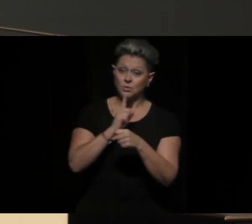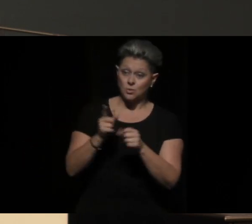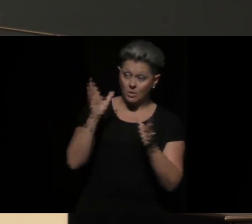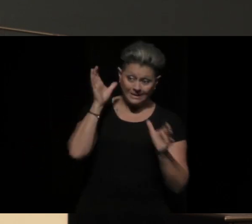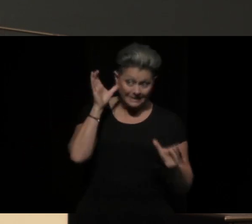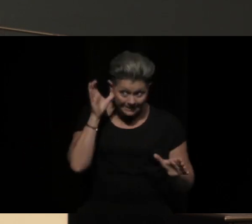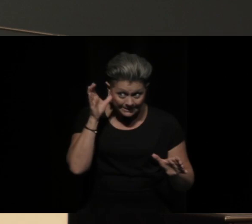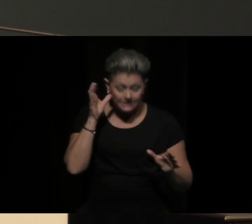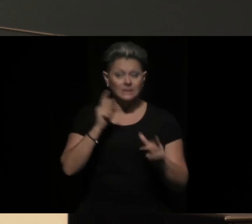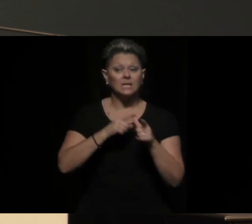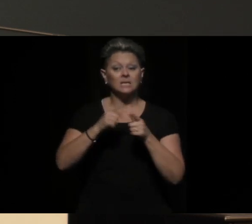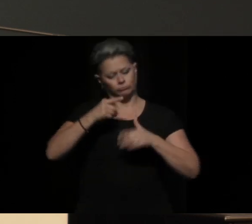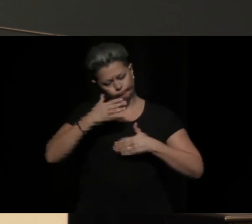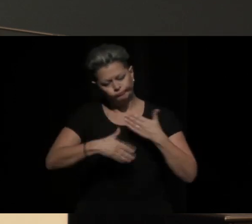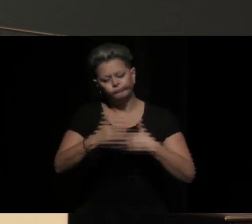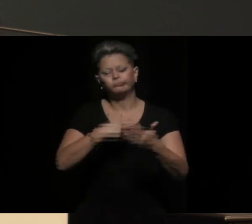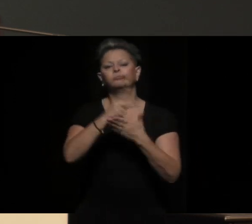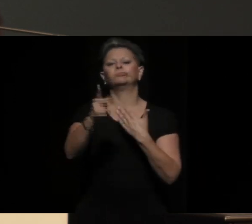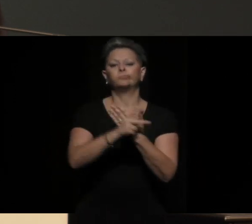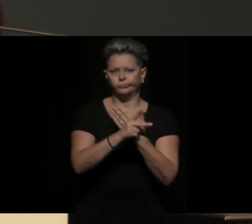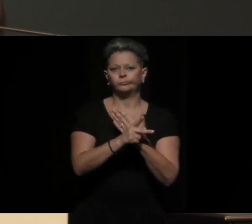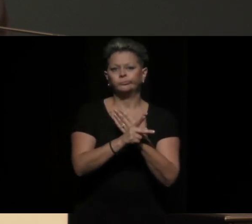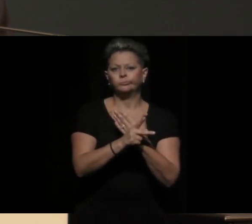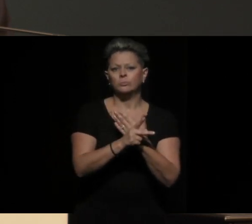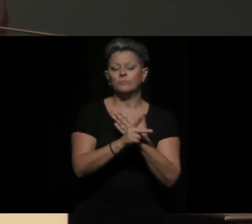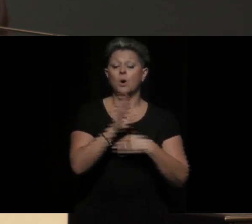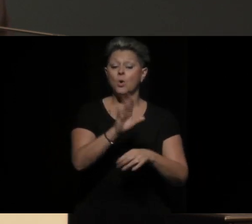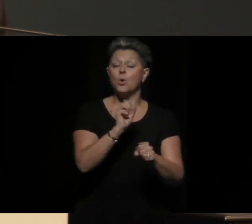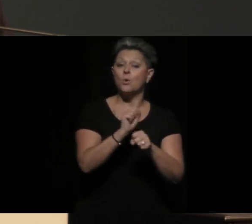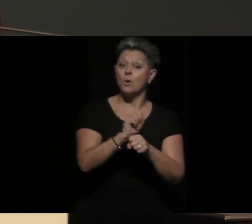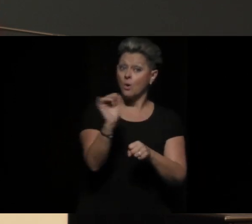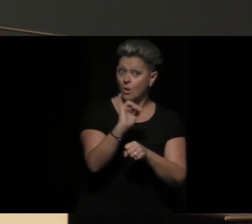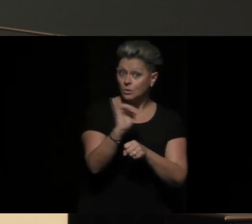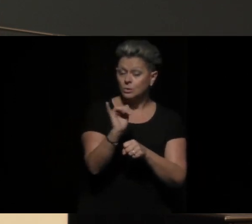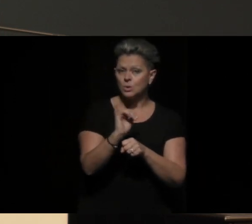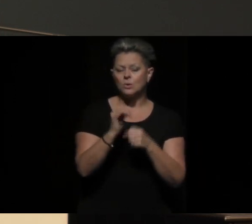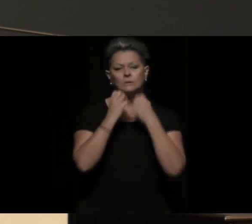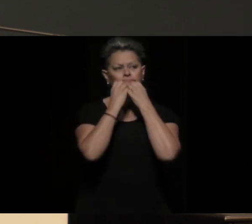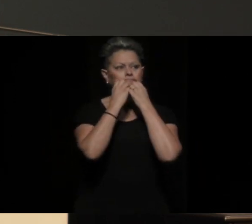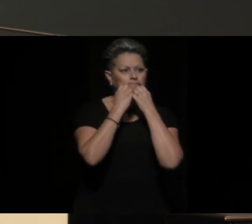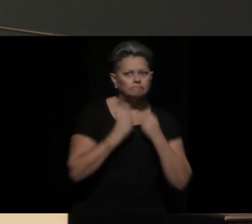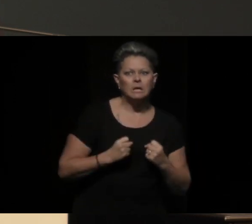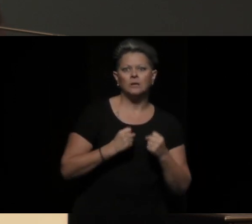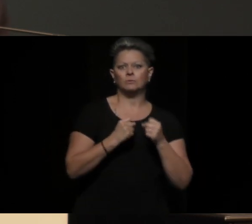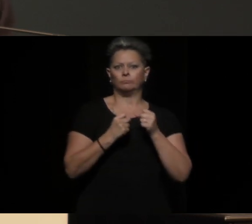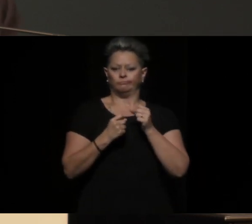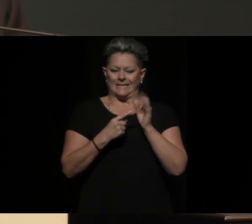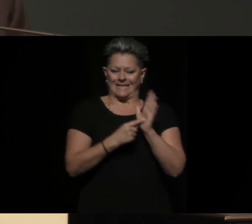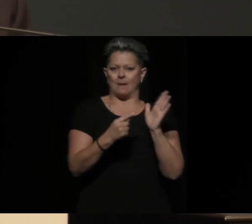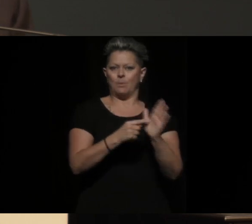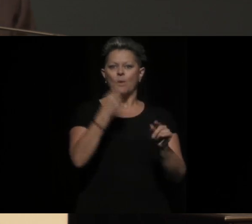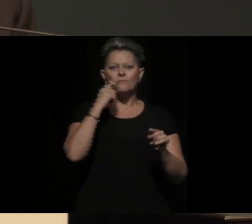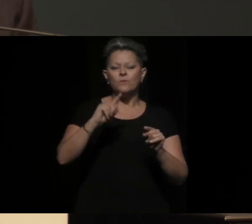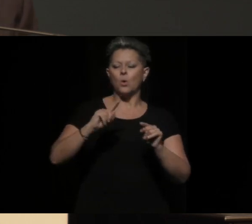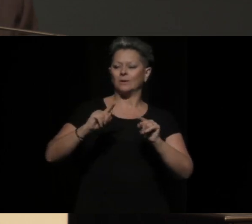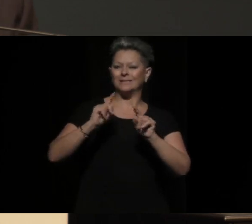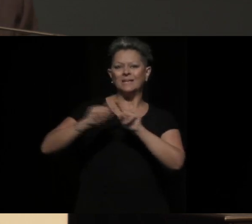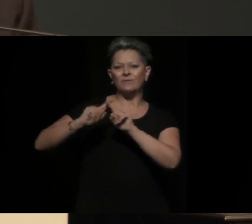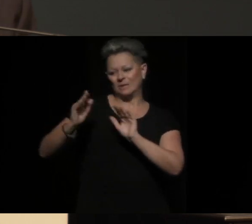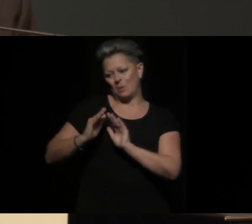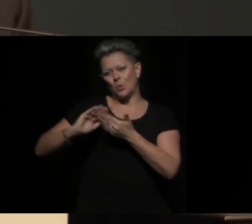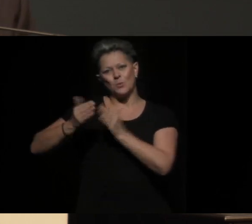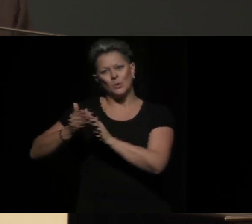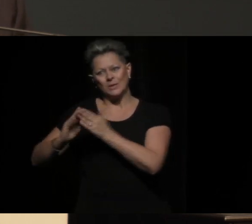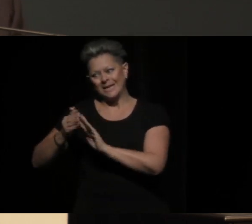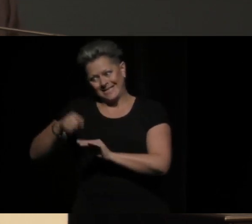efficient. Her work has also provided a valuable template for municipal funding programs that may be used again in the